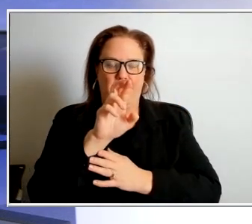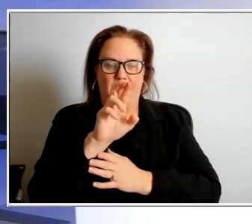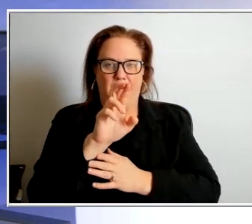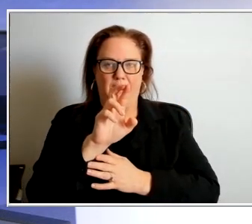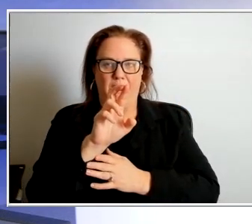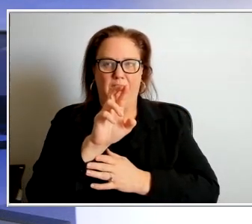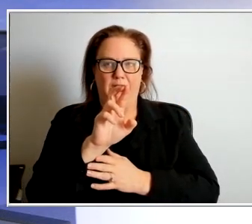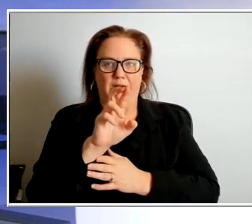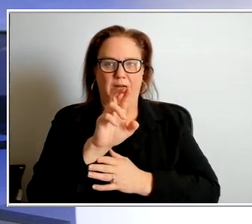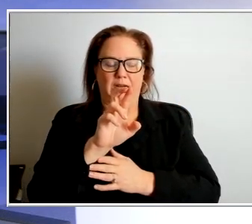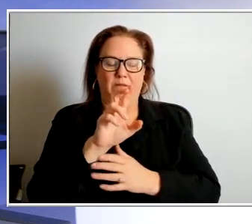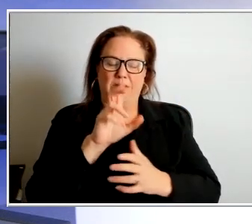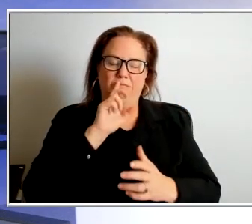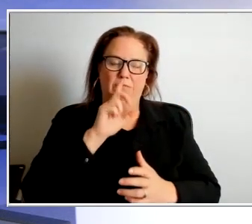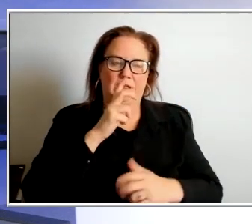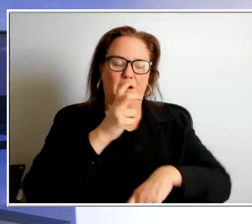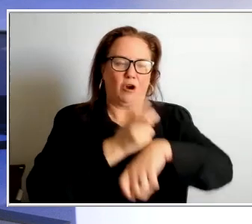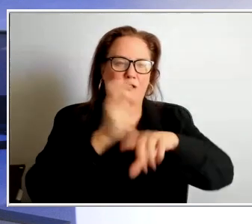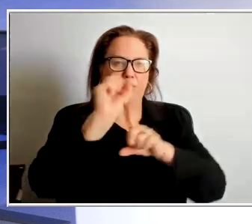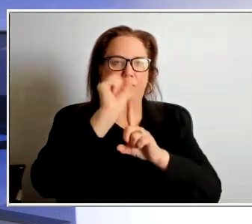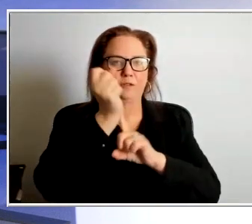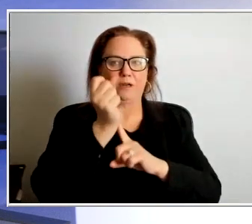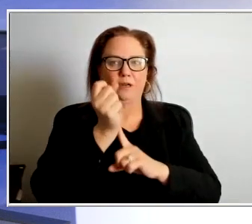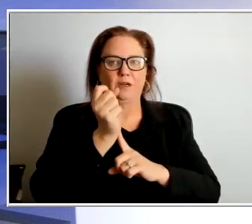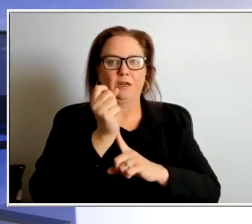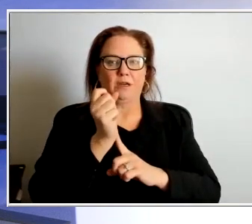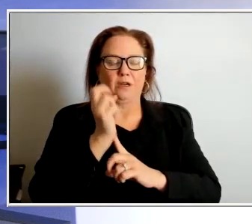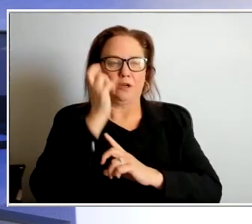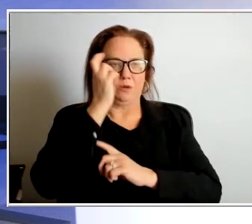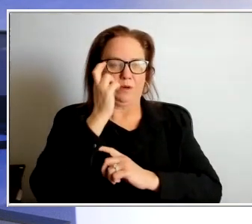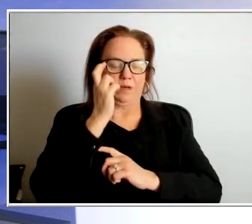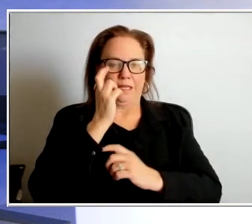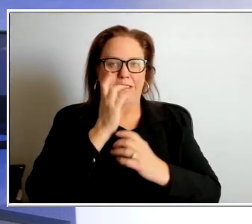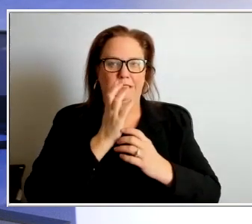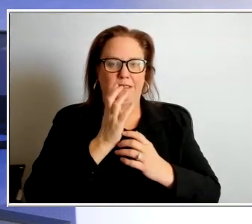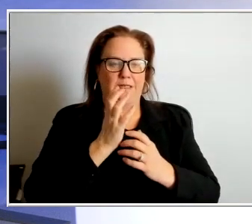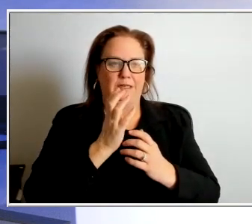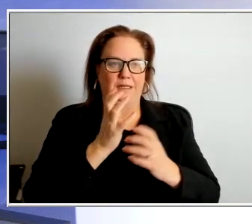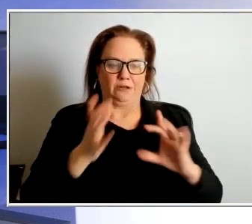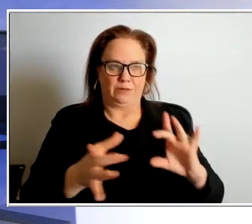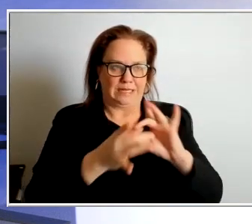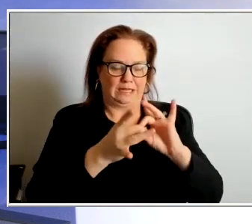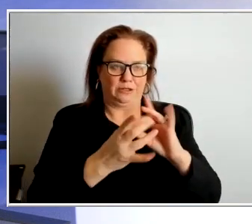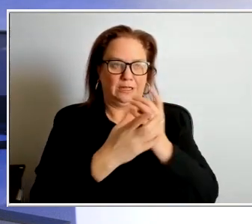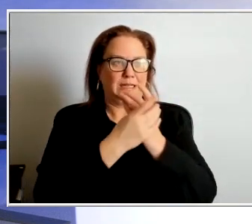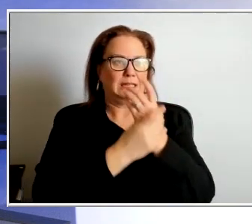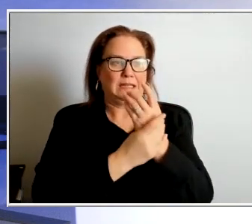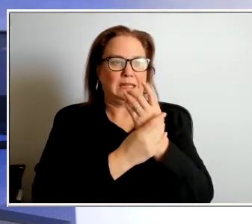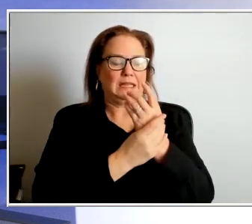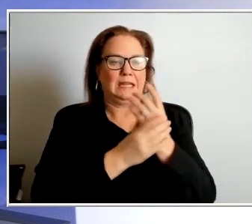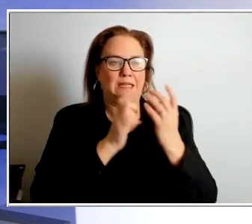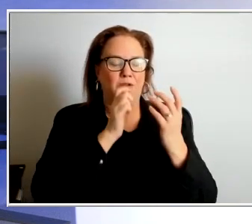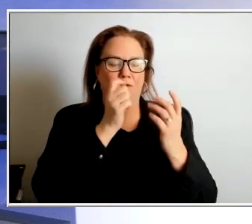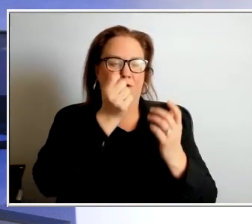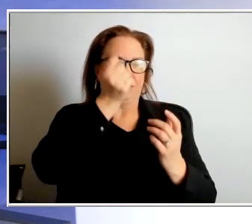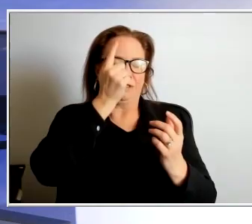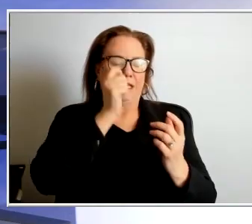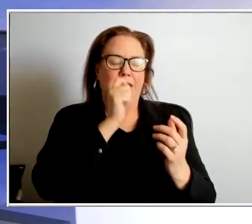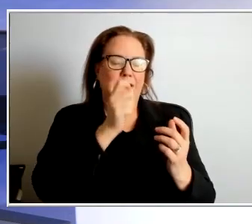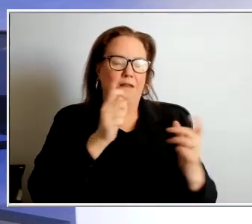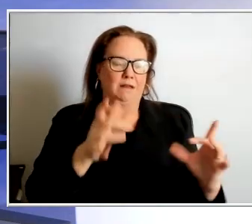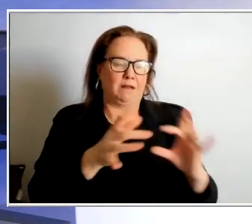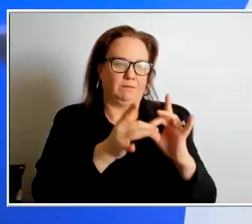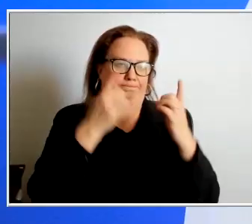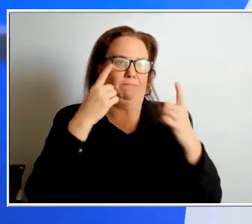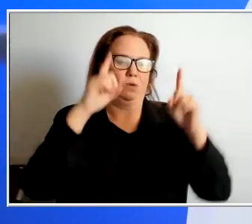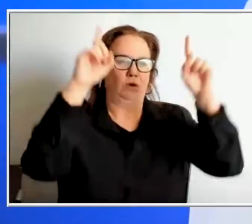pretty rough deal. You ultimately realized the hand is not going to take after it attaches. Explain that. So, you know,